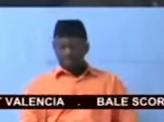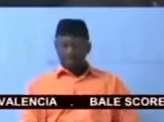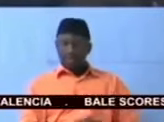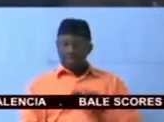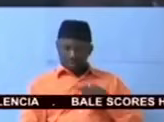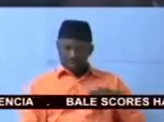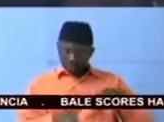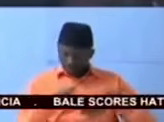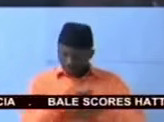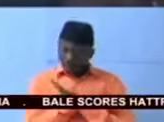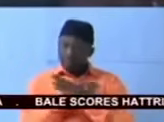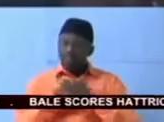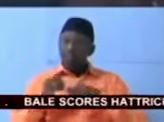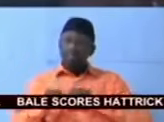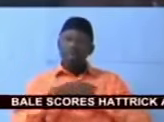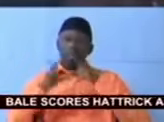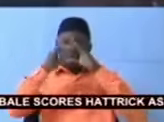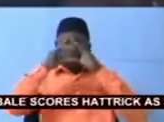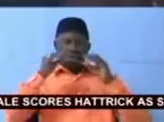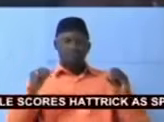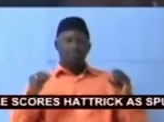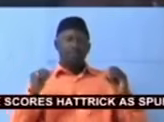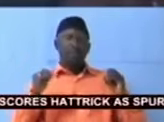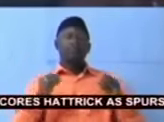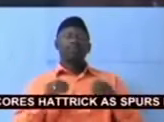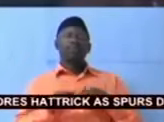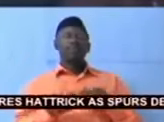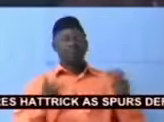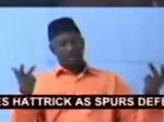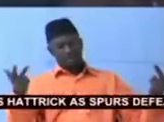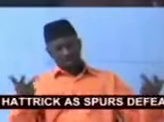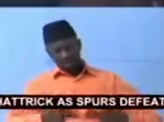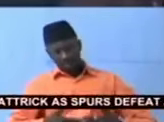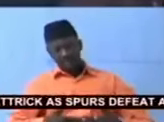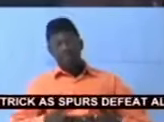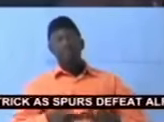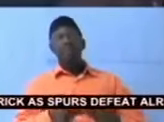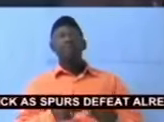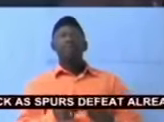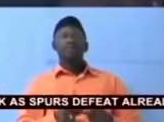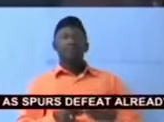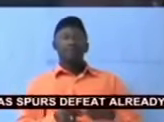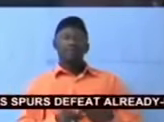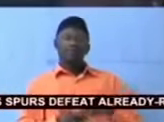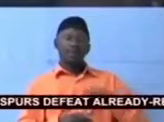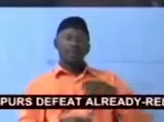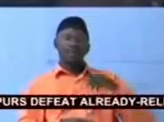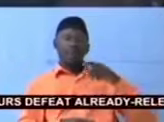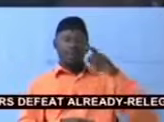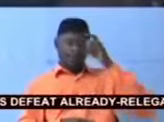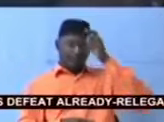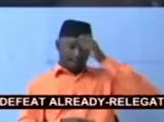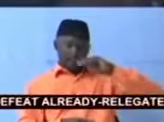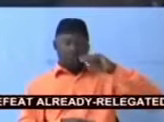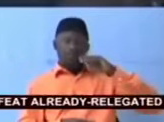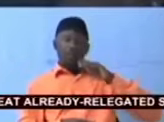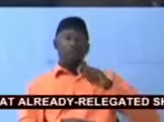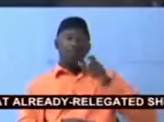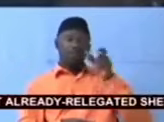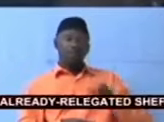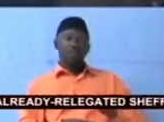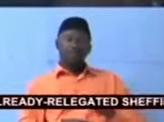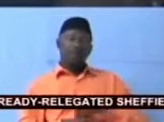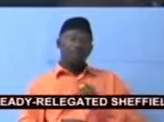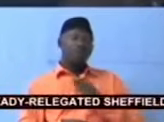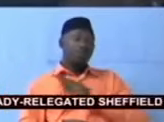in chambers ma daldi dugga suma office and I invited the prosecutor ci la on ak ki nga xamne moy prosecutor bi and also called the